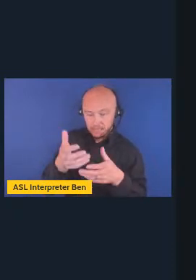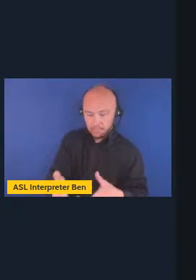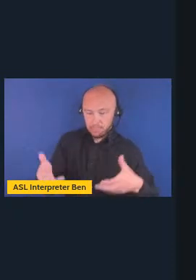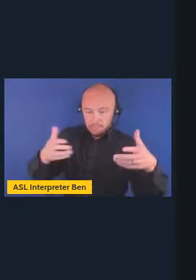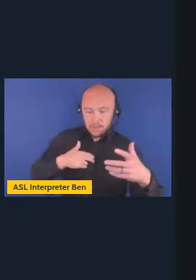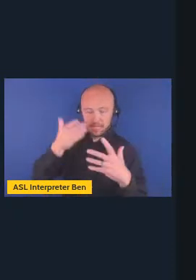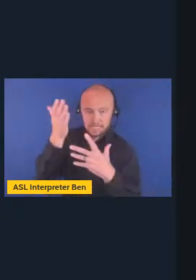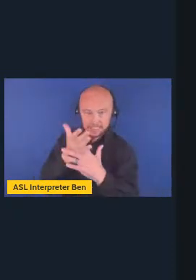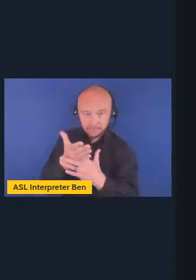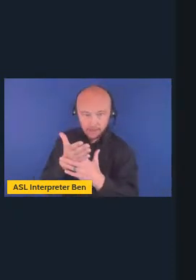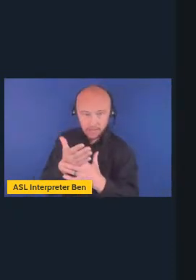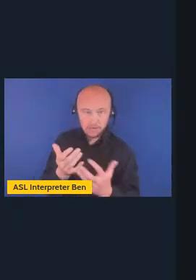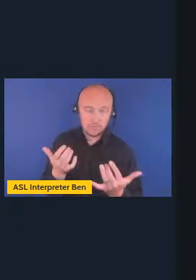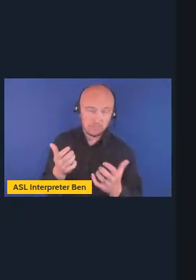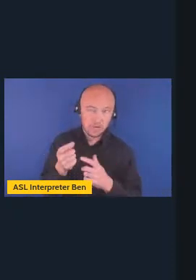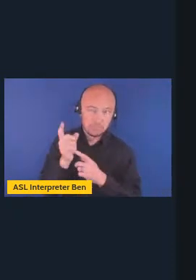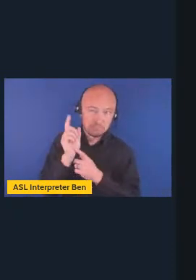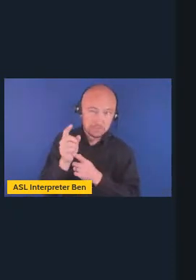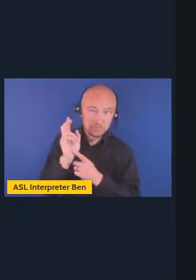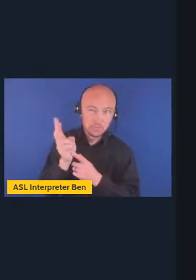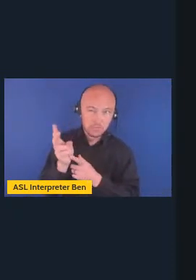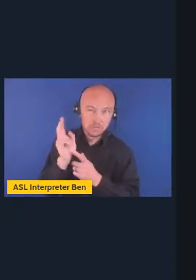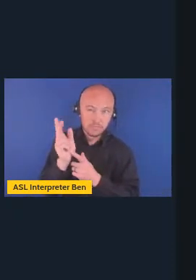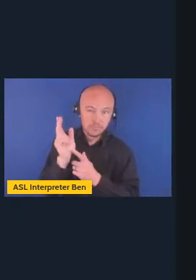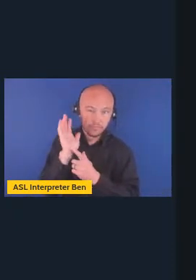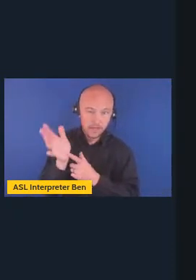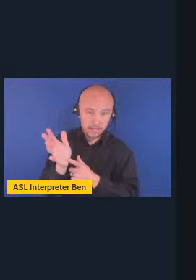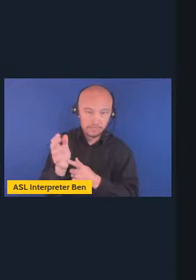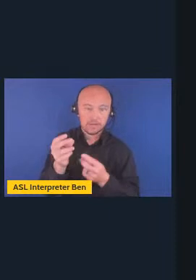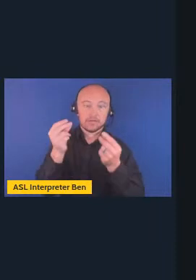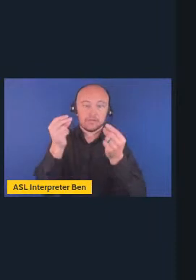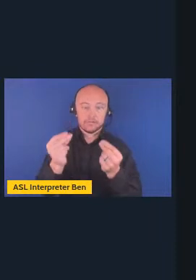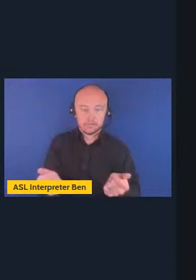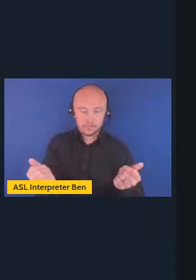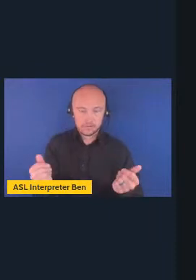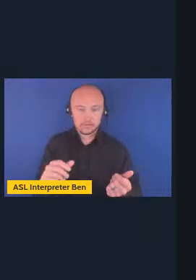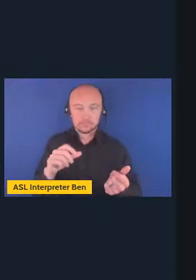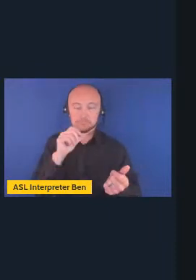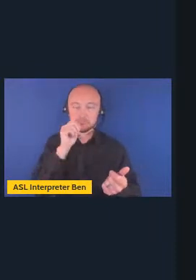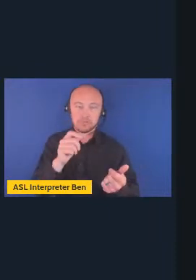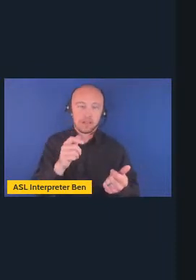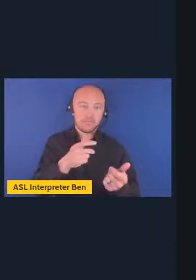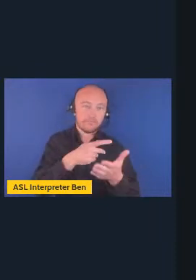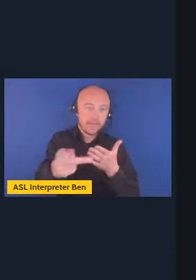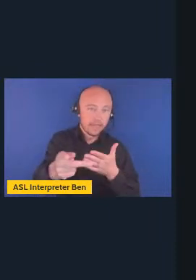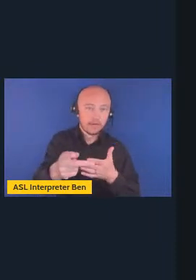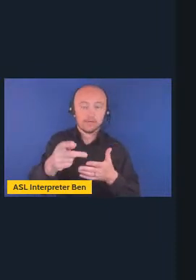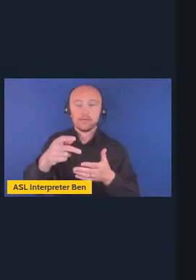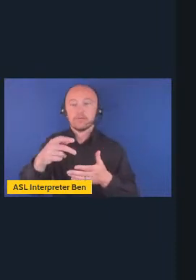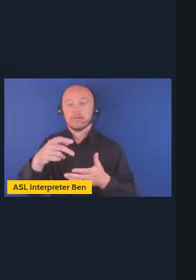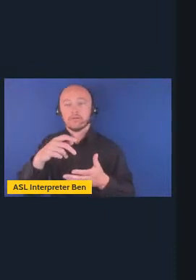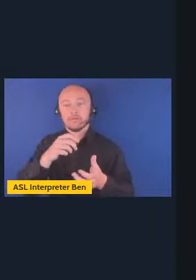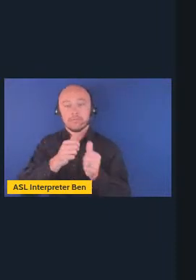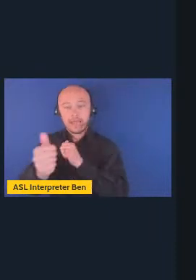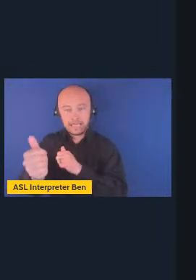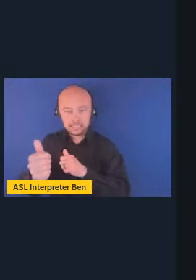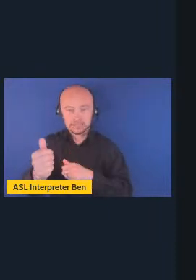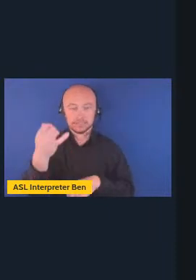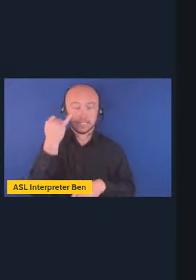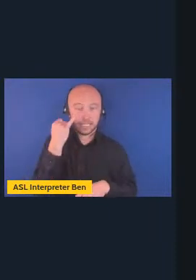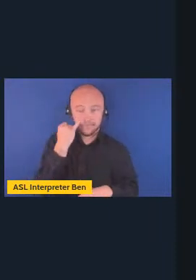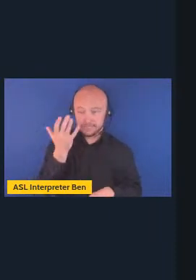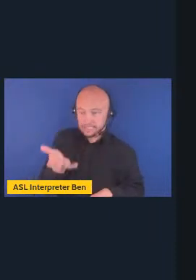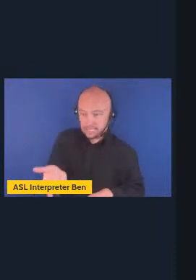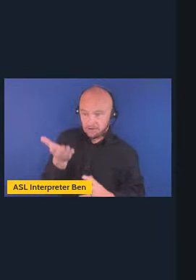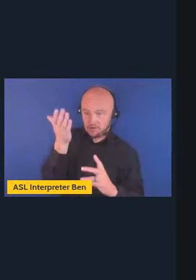text. I'm going to wait for 5 seconds. If after 5 seconds it doesn't exist, the test is going to fail. If it does exist, I'm going to take the content after the